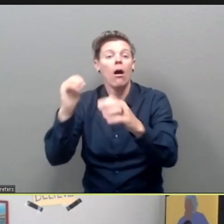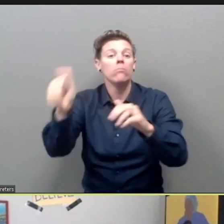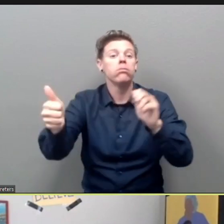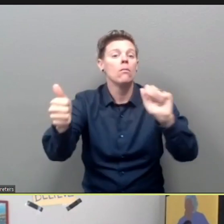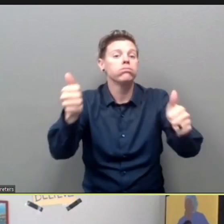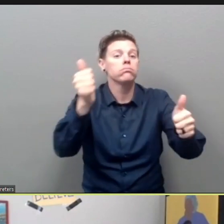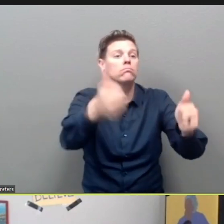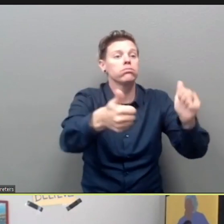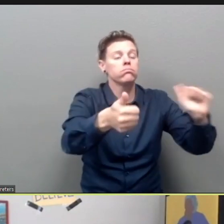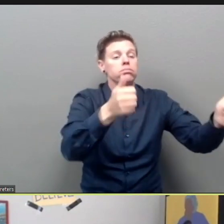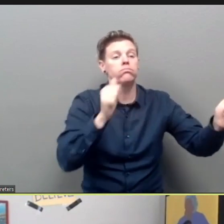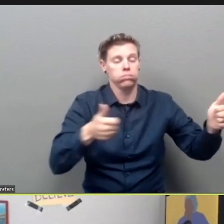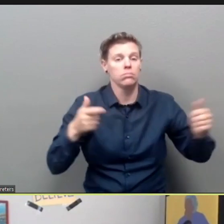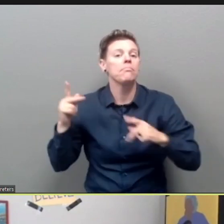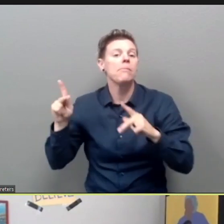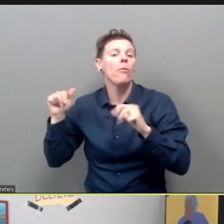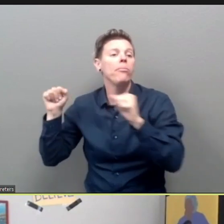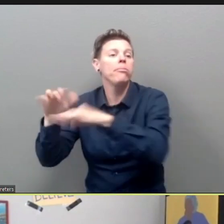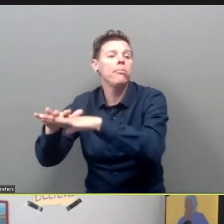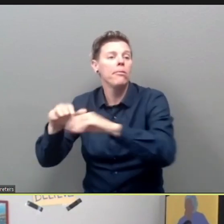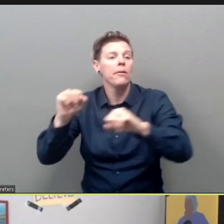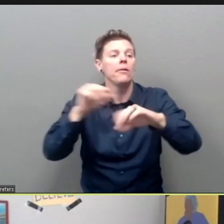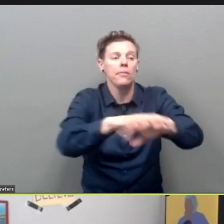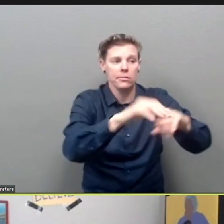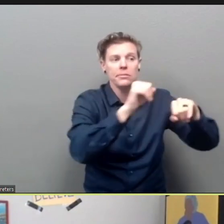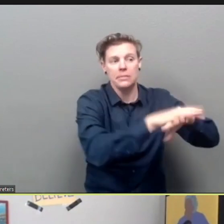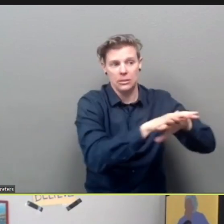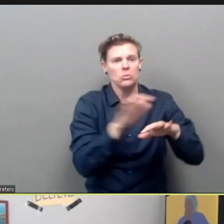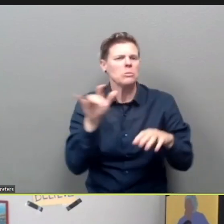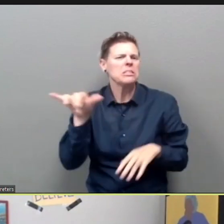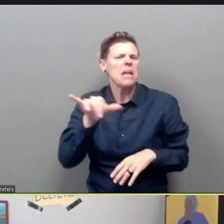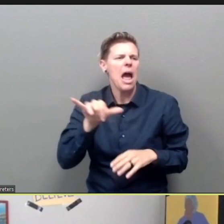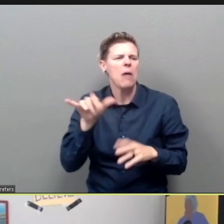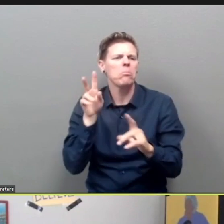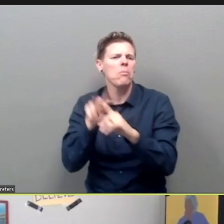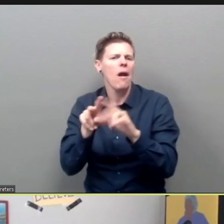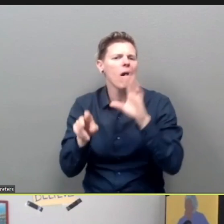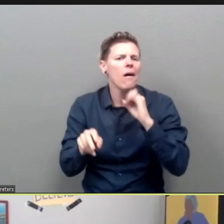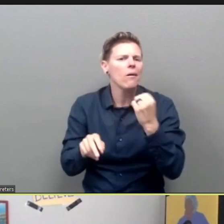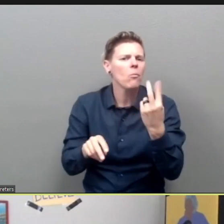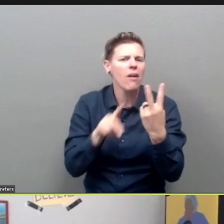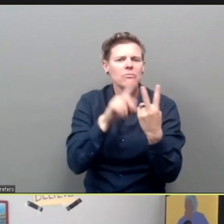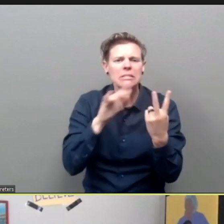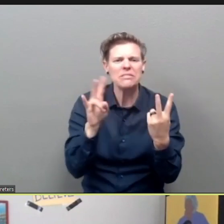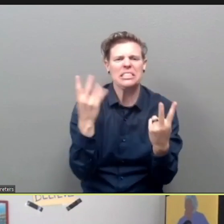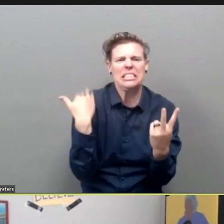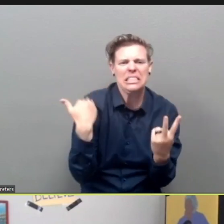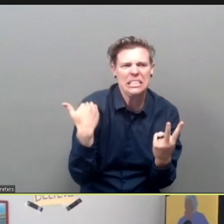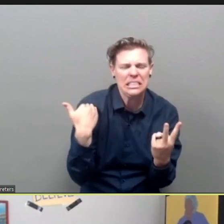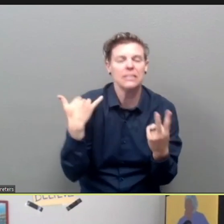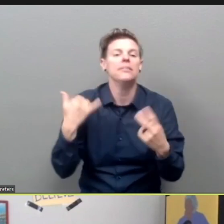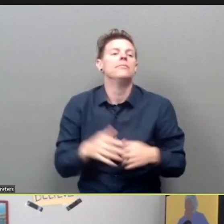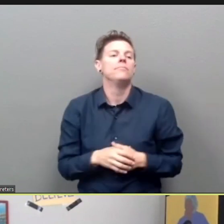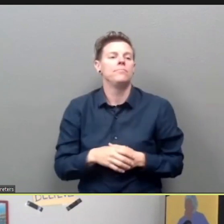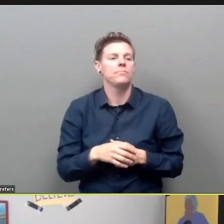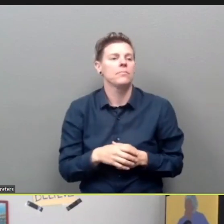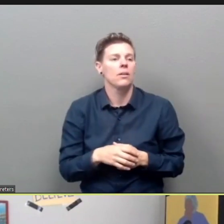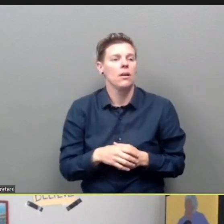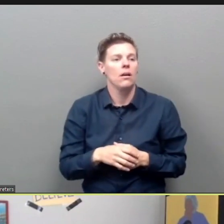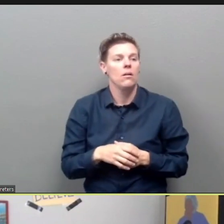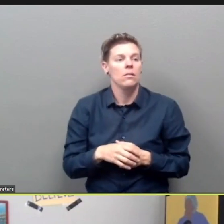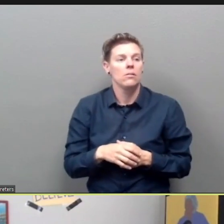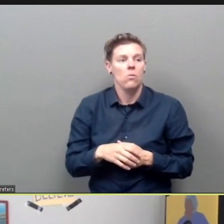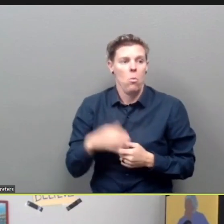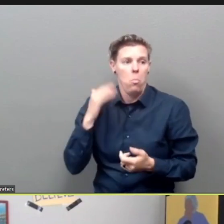and the 16 to 17. And we also have a contractor coming online, hopefully by the